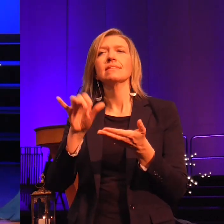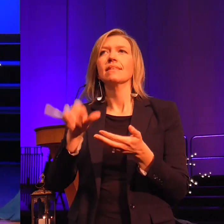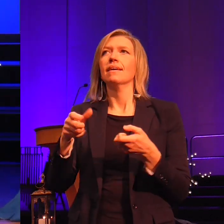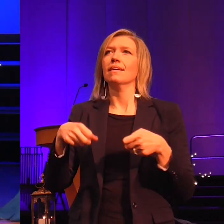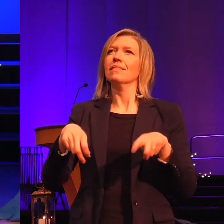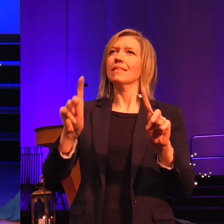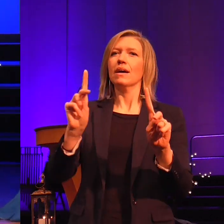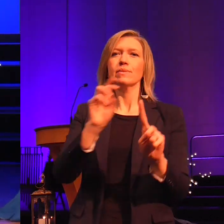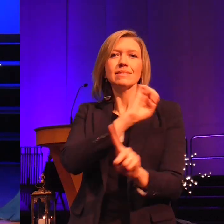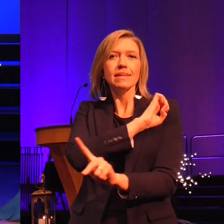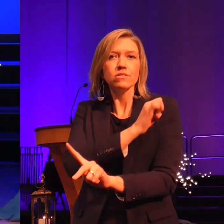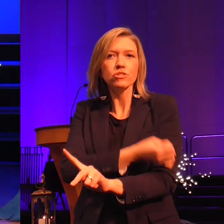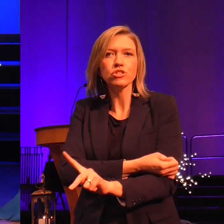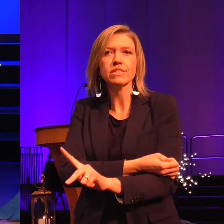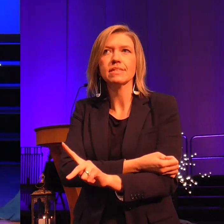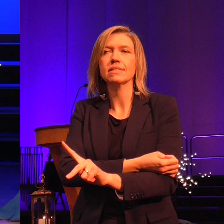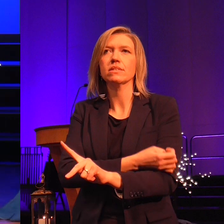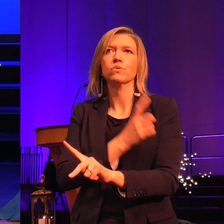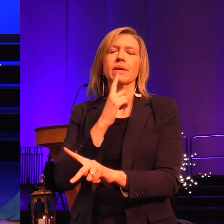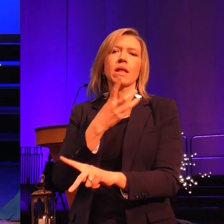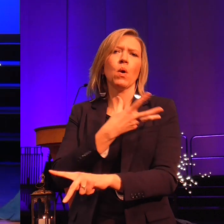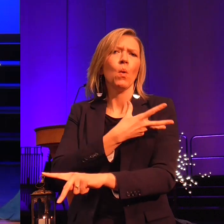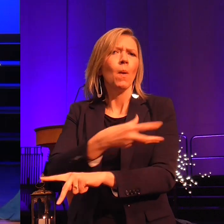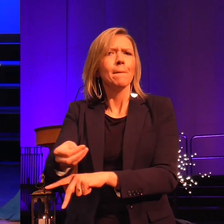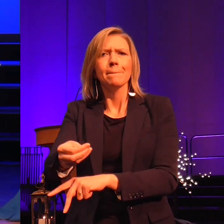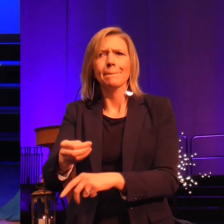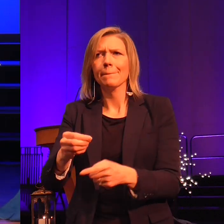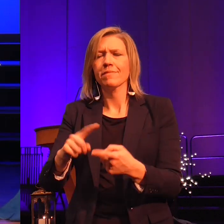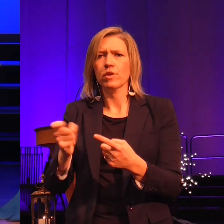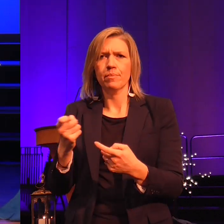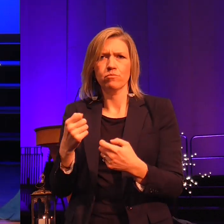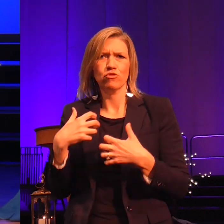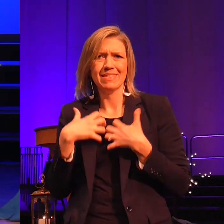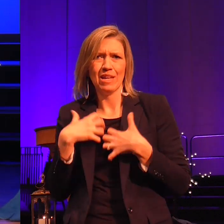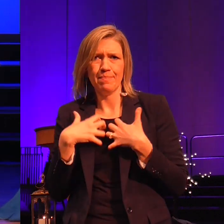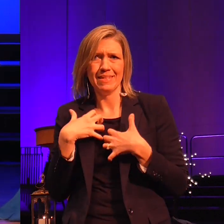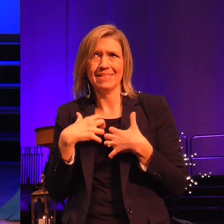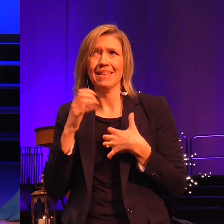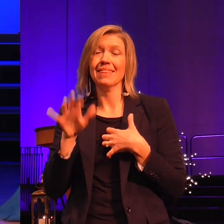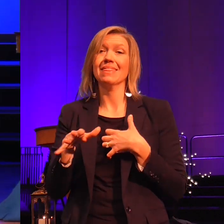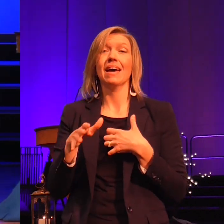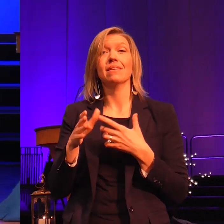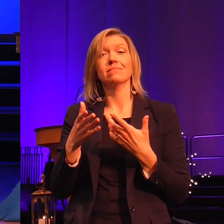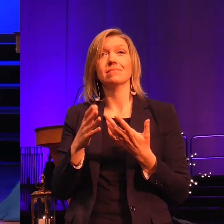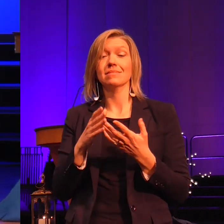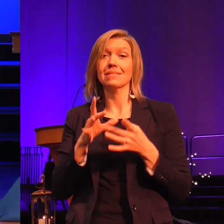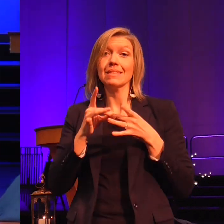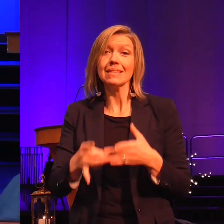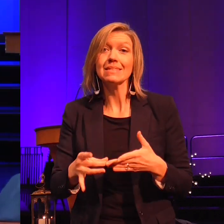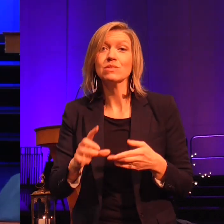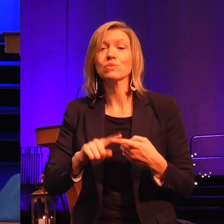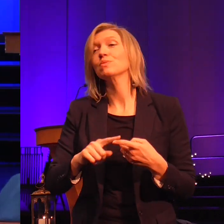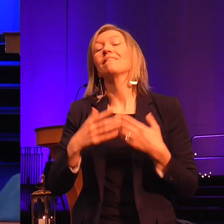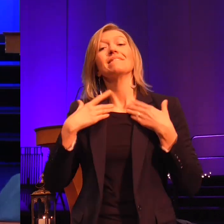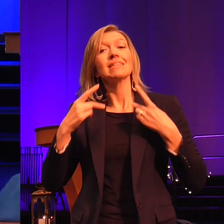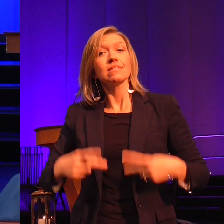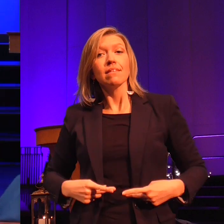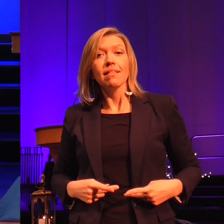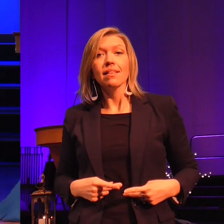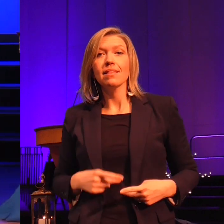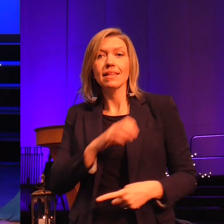that's being consumed by resentment, which can then contribute to physical energy being